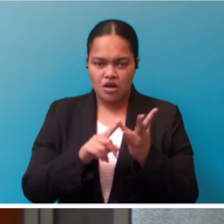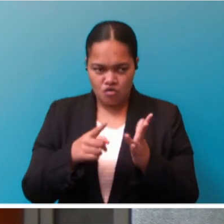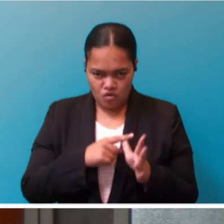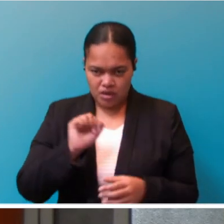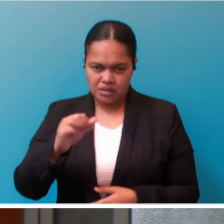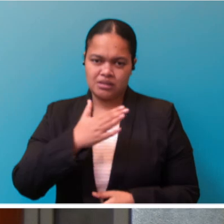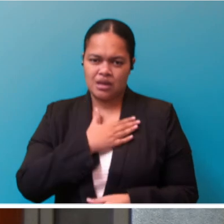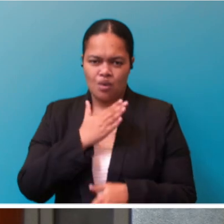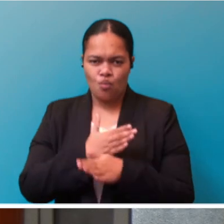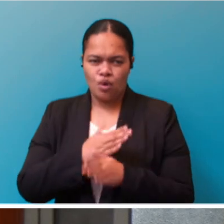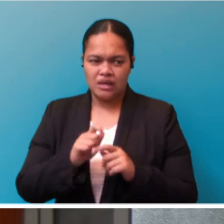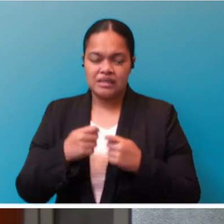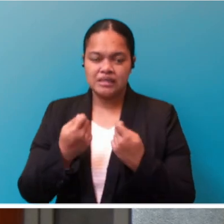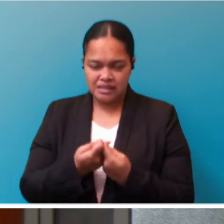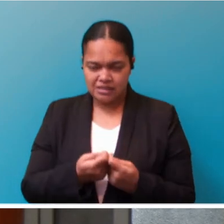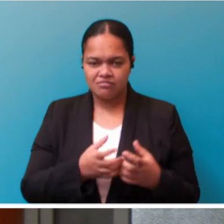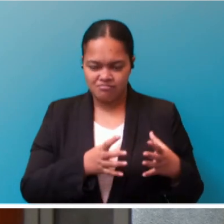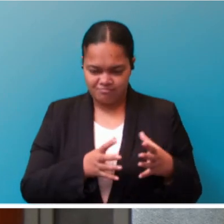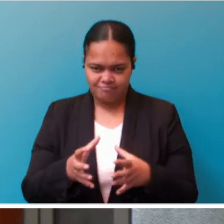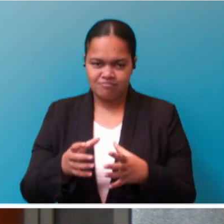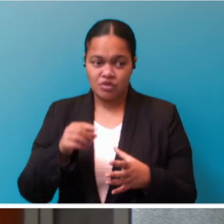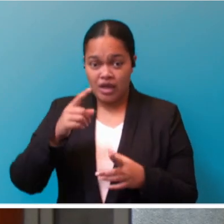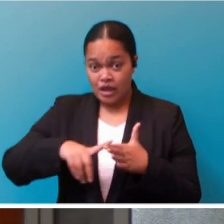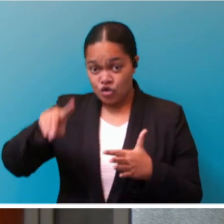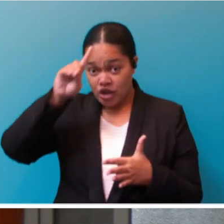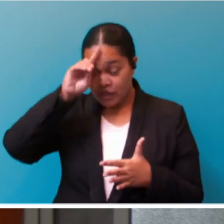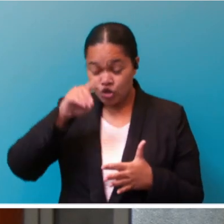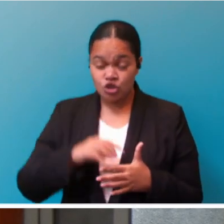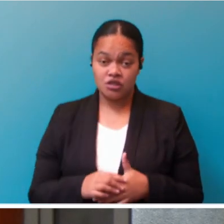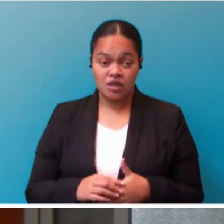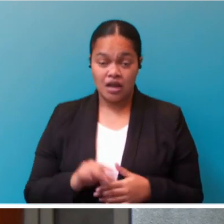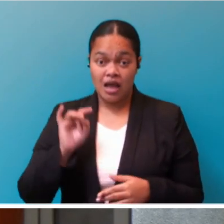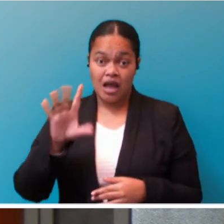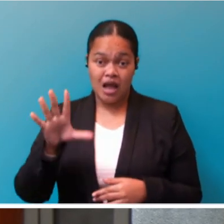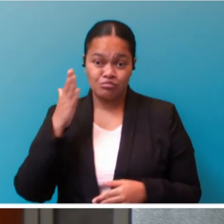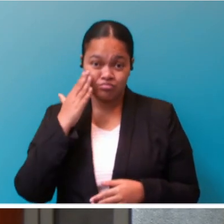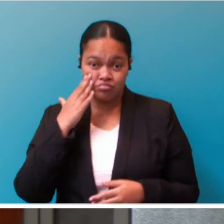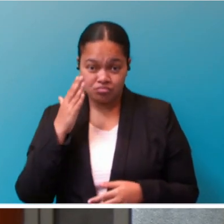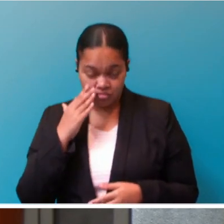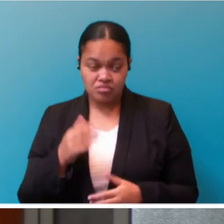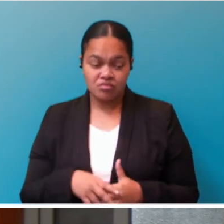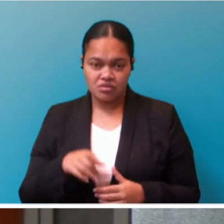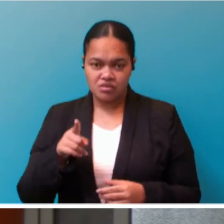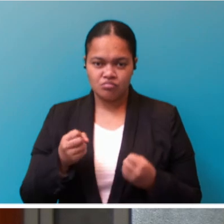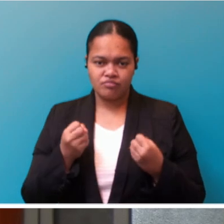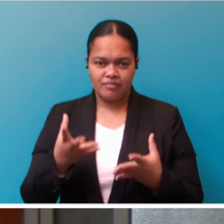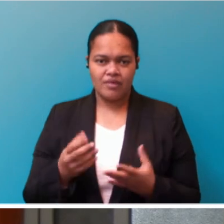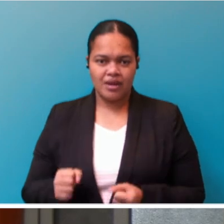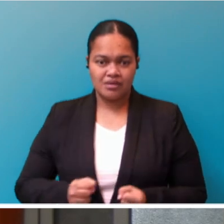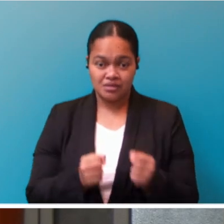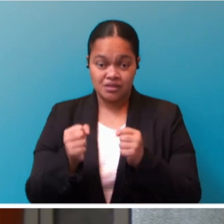hard-working team to bring us this far. While educational outreach remains a cornerstone of the prevention strategy,